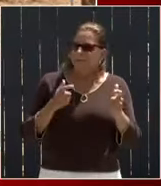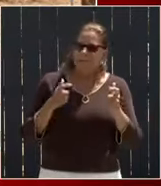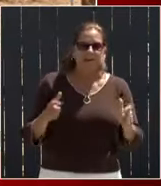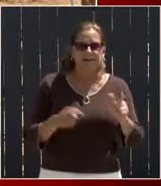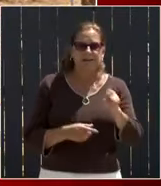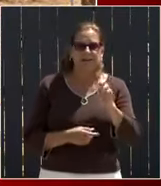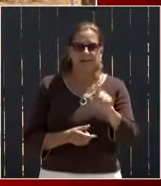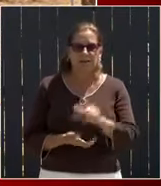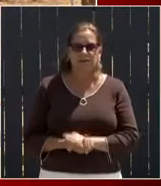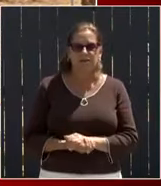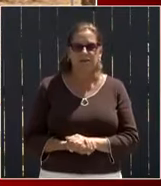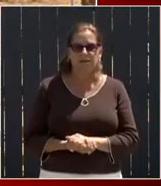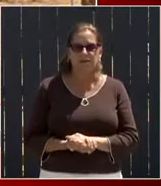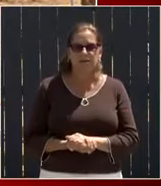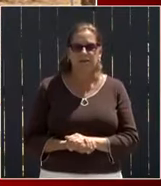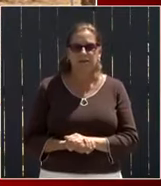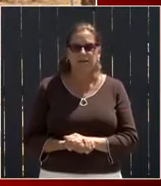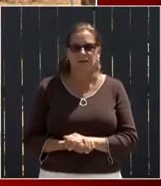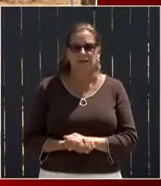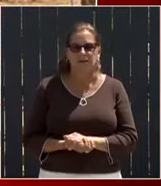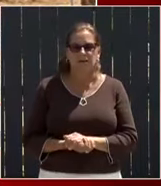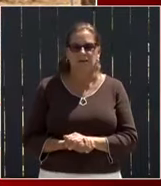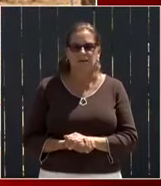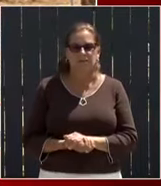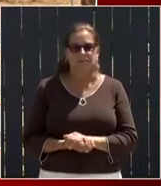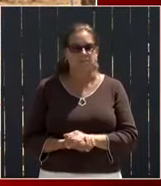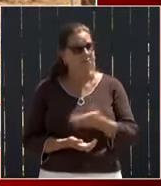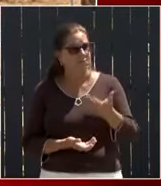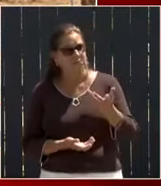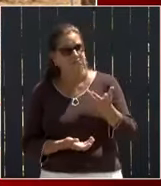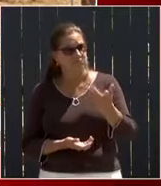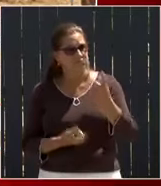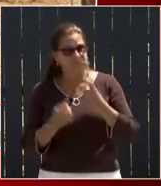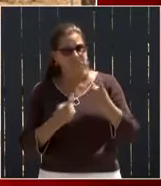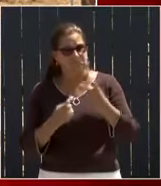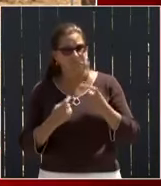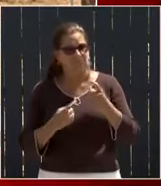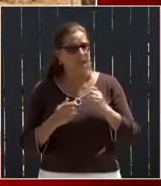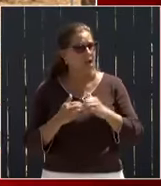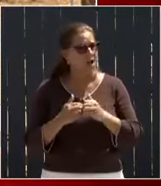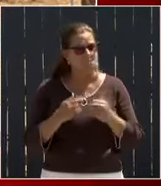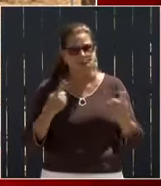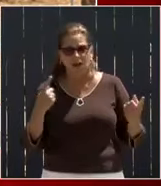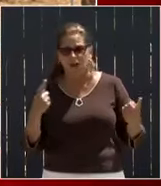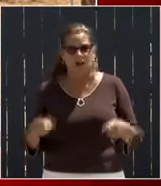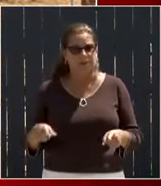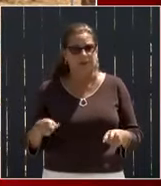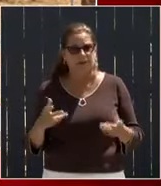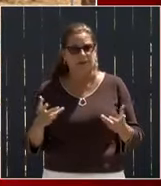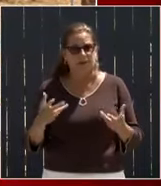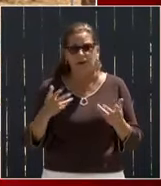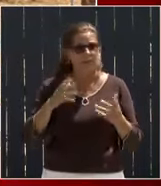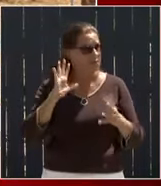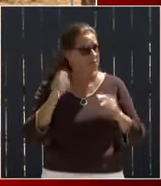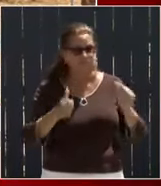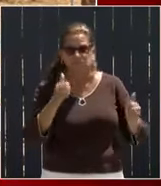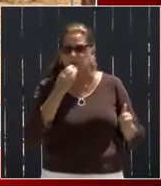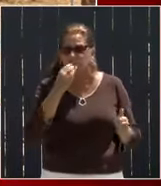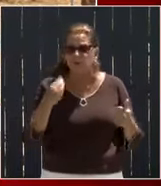gotten questions about it already. How exactly is that going to translate into more grocery? Just like